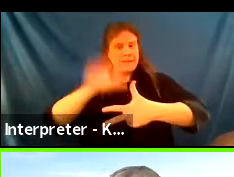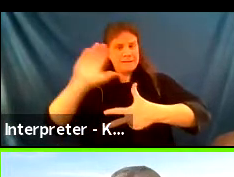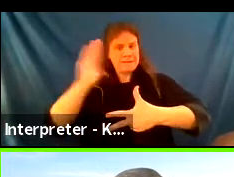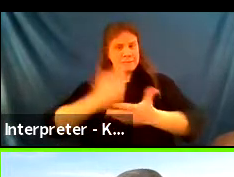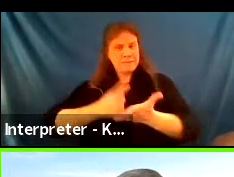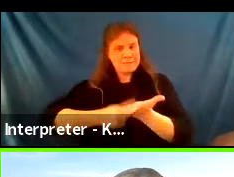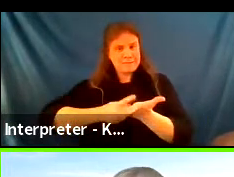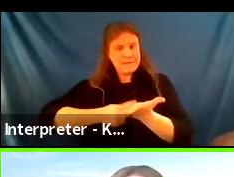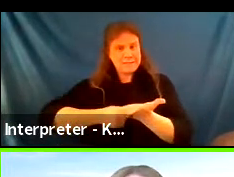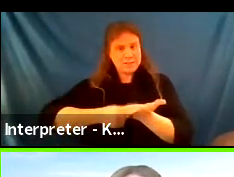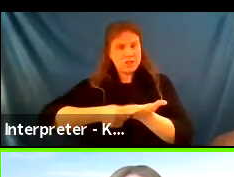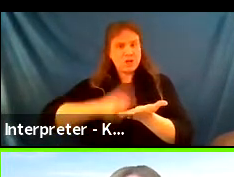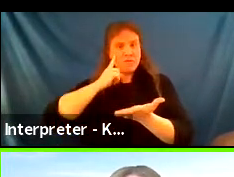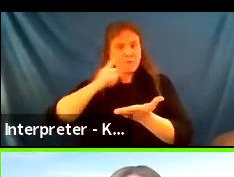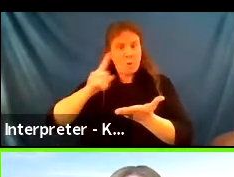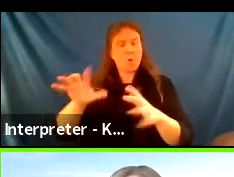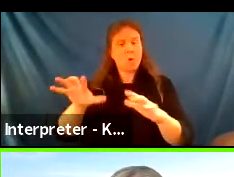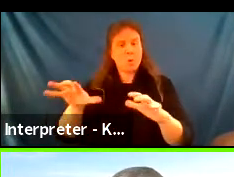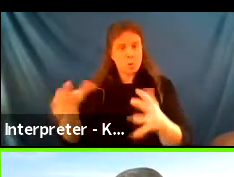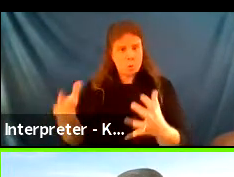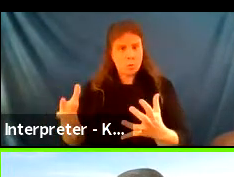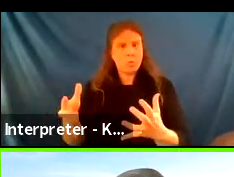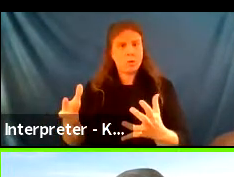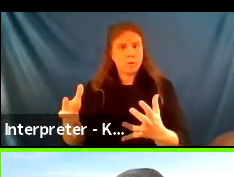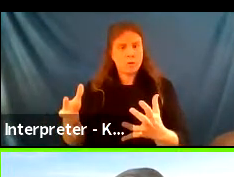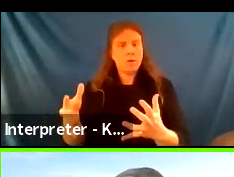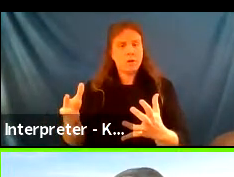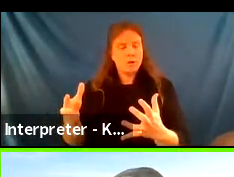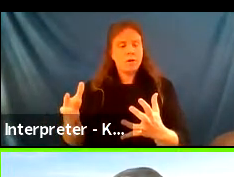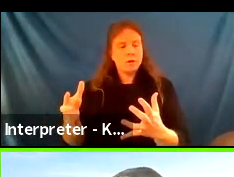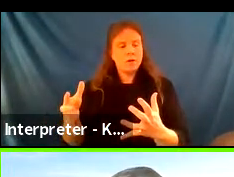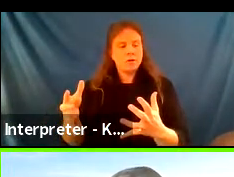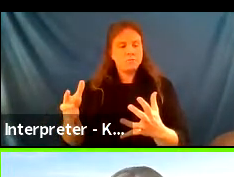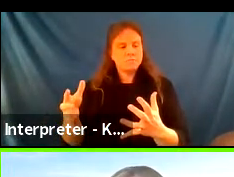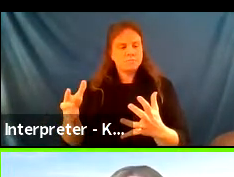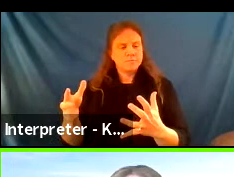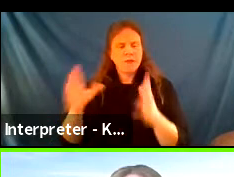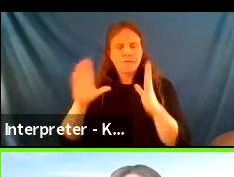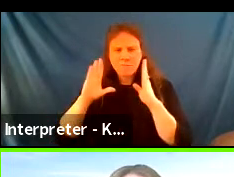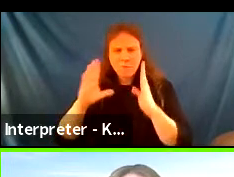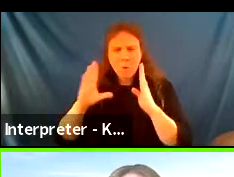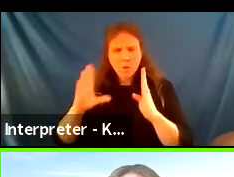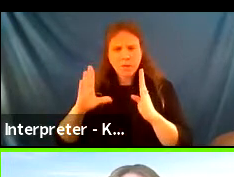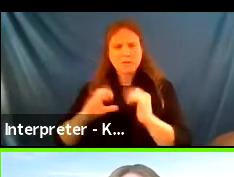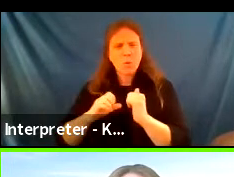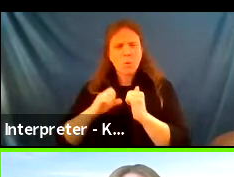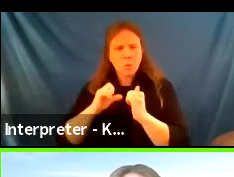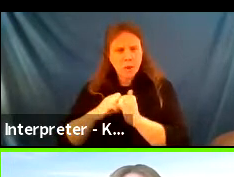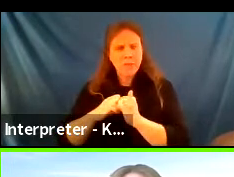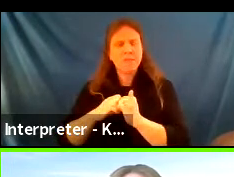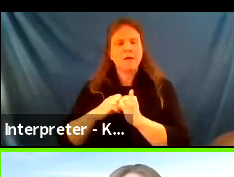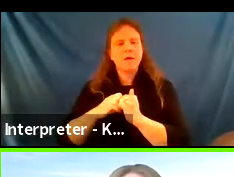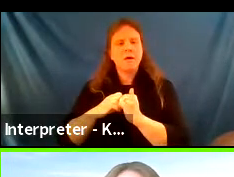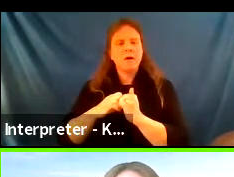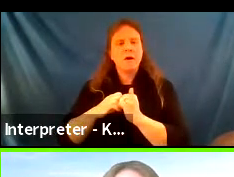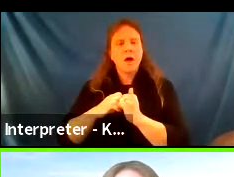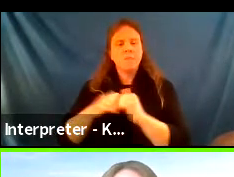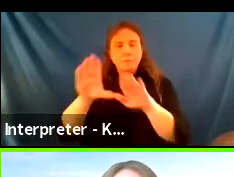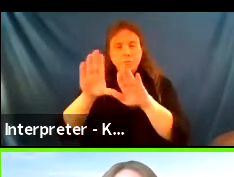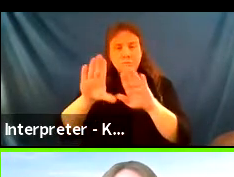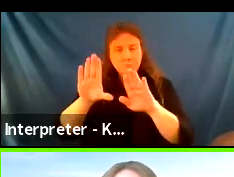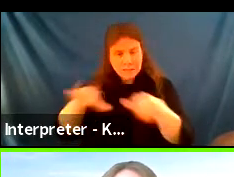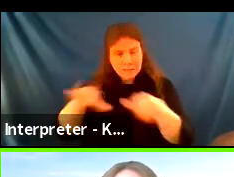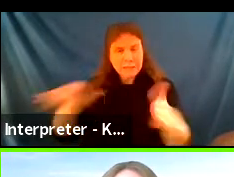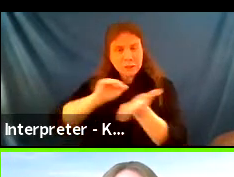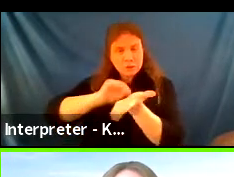discussion for the group was centered around pediatricians not sure about the data for the 16